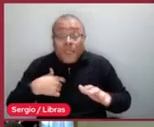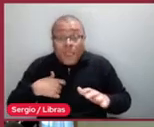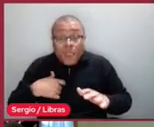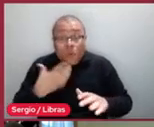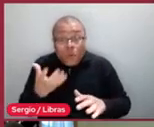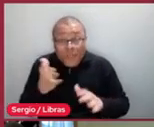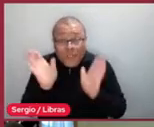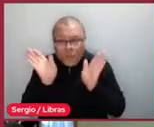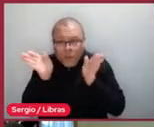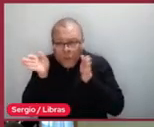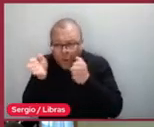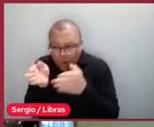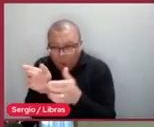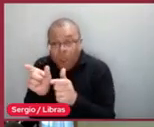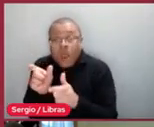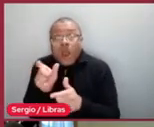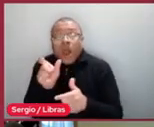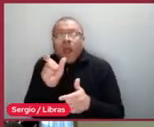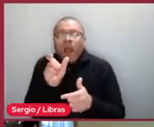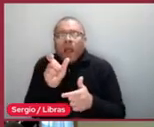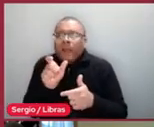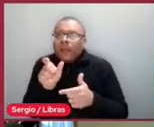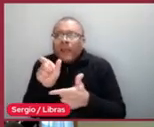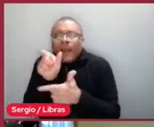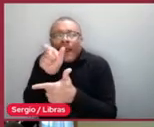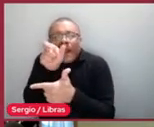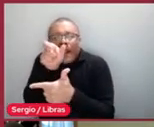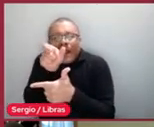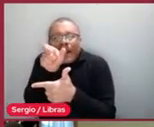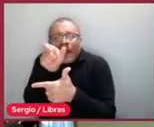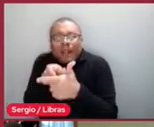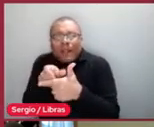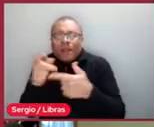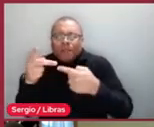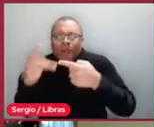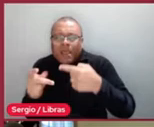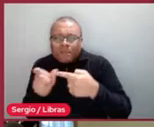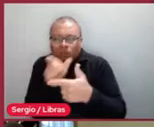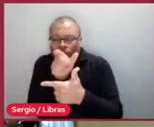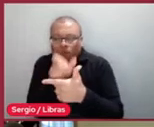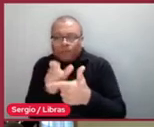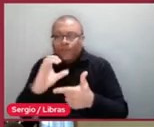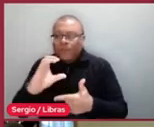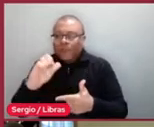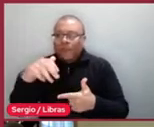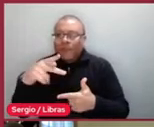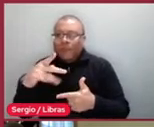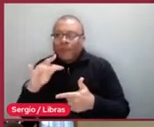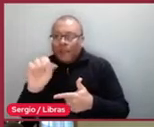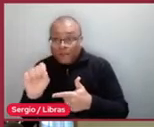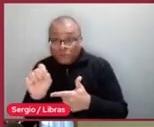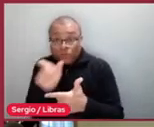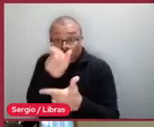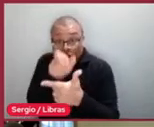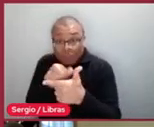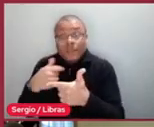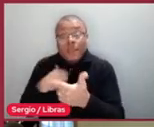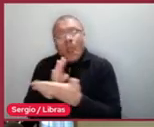accepted. And if we get anything that's more than what we are expecting, they will be